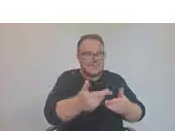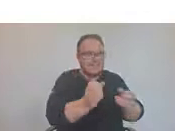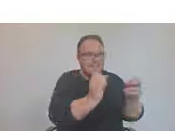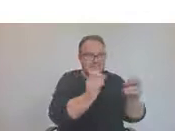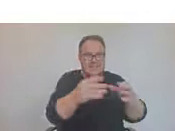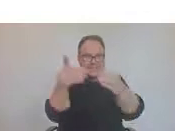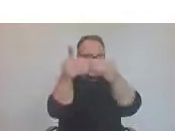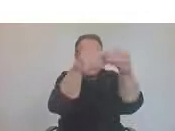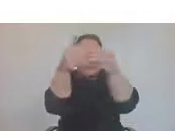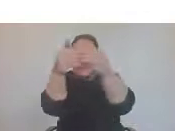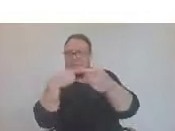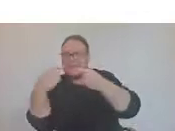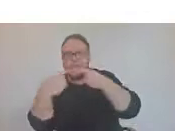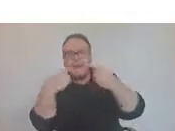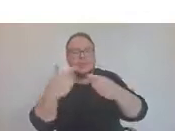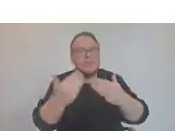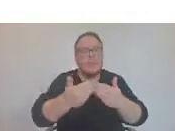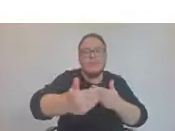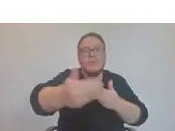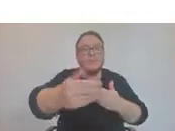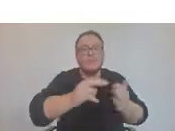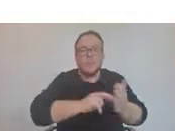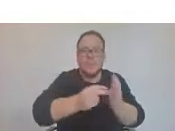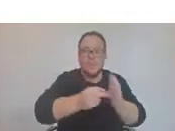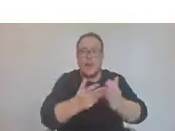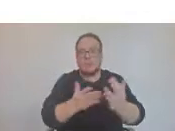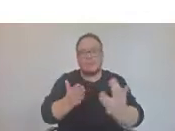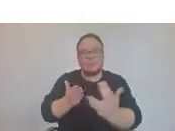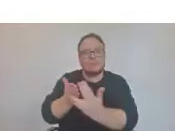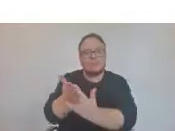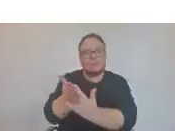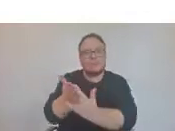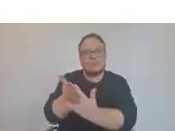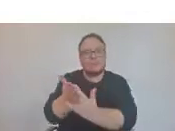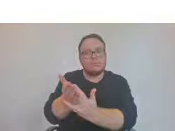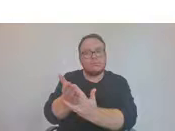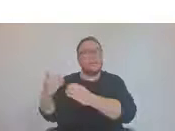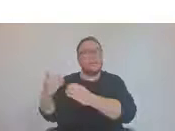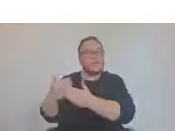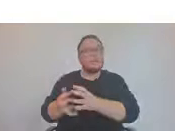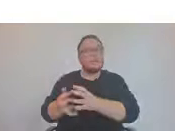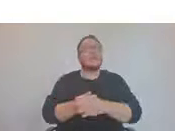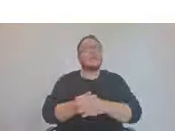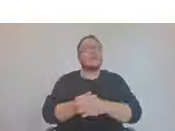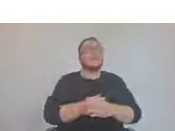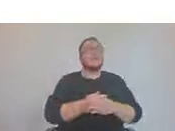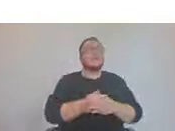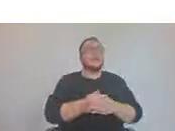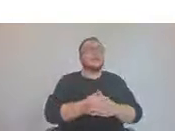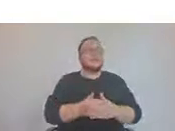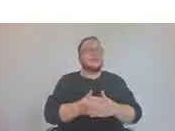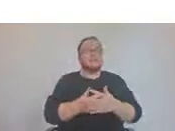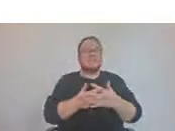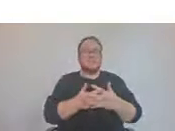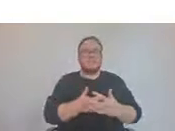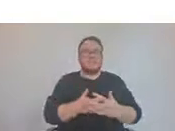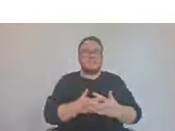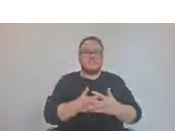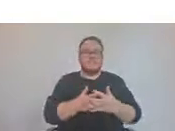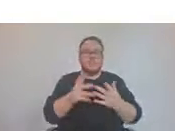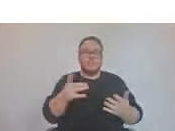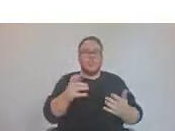next few weeks and months as we worked through the pandemic last year. They've also played a key role in terms of our restoration and recovery plans, in terms of how do